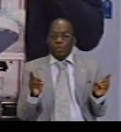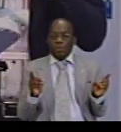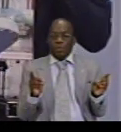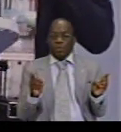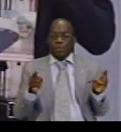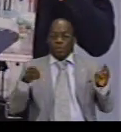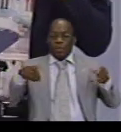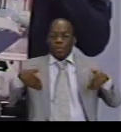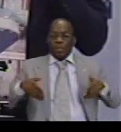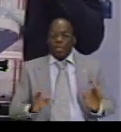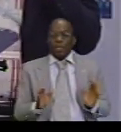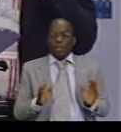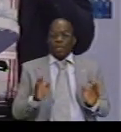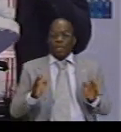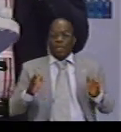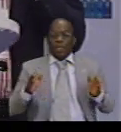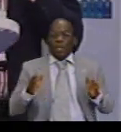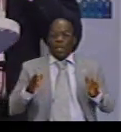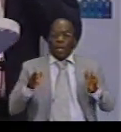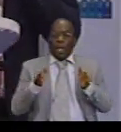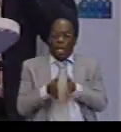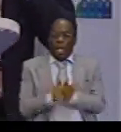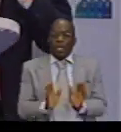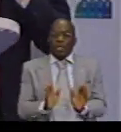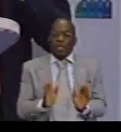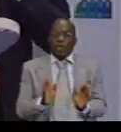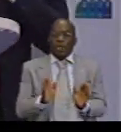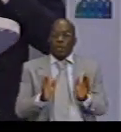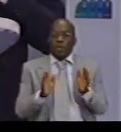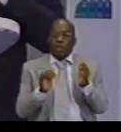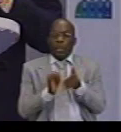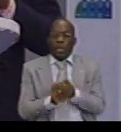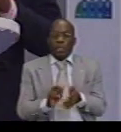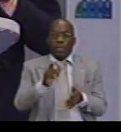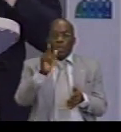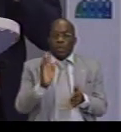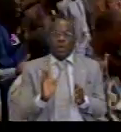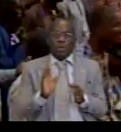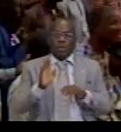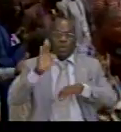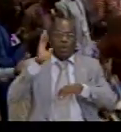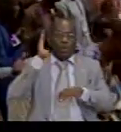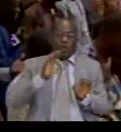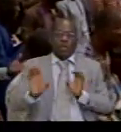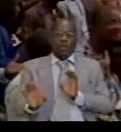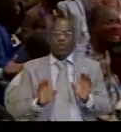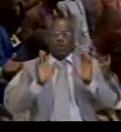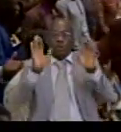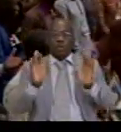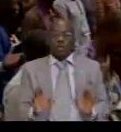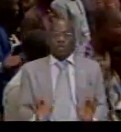Let's ask that the Lord will make us see once again his power. Pray.